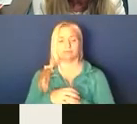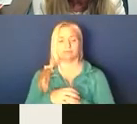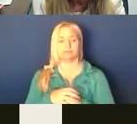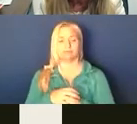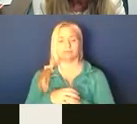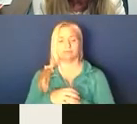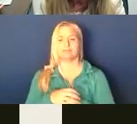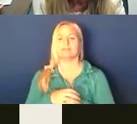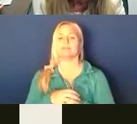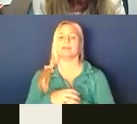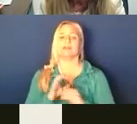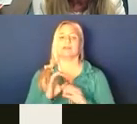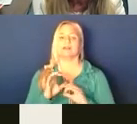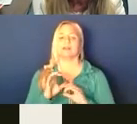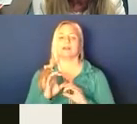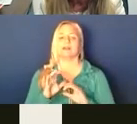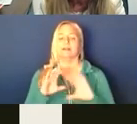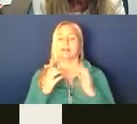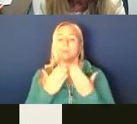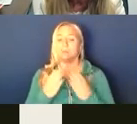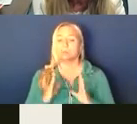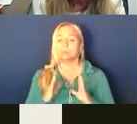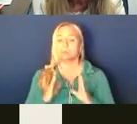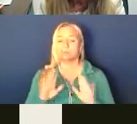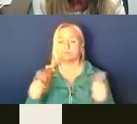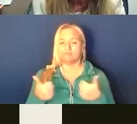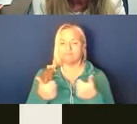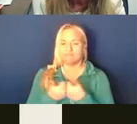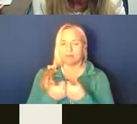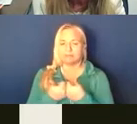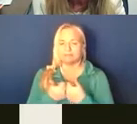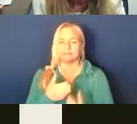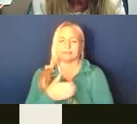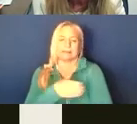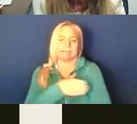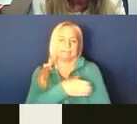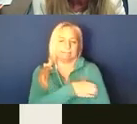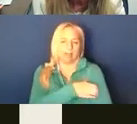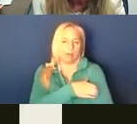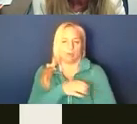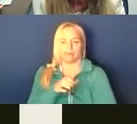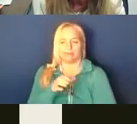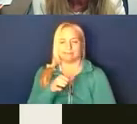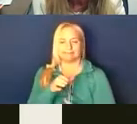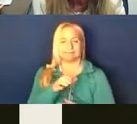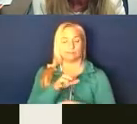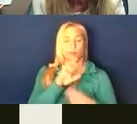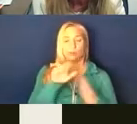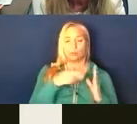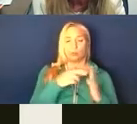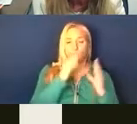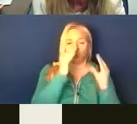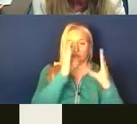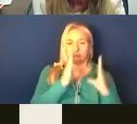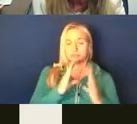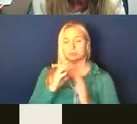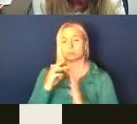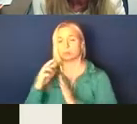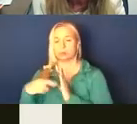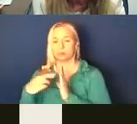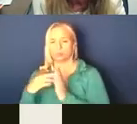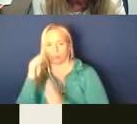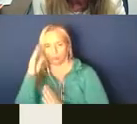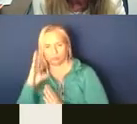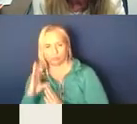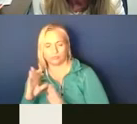challenge in the classroom with power dynamics, the role of the teacher versus the role of the student, and how that